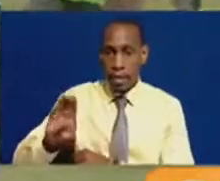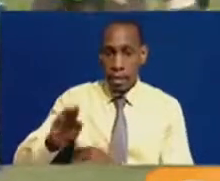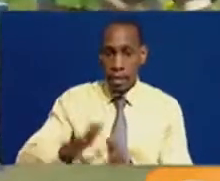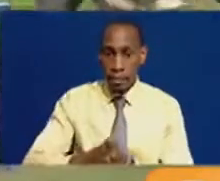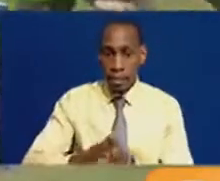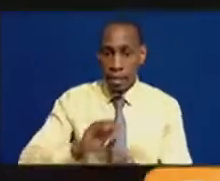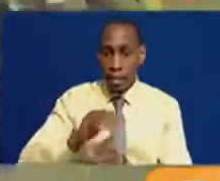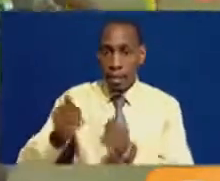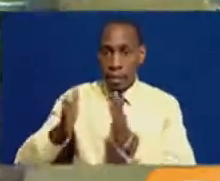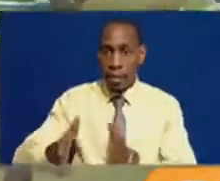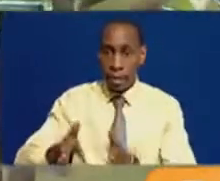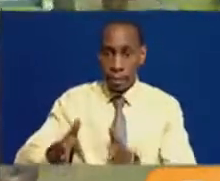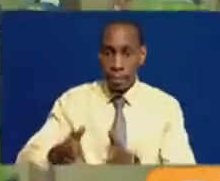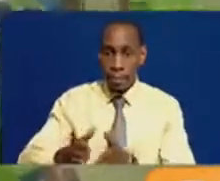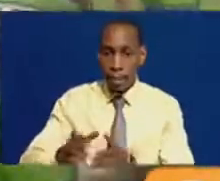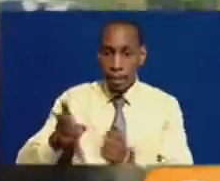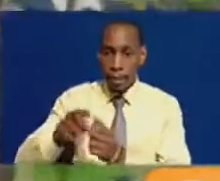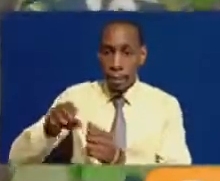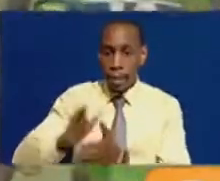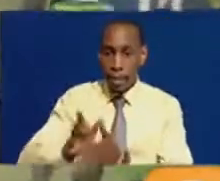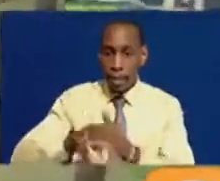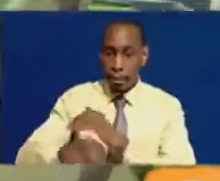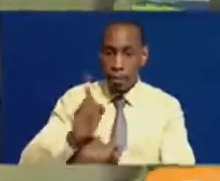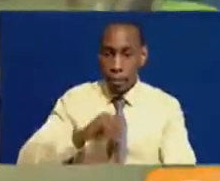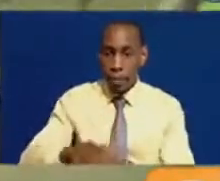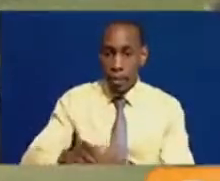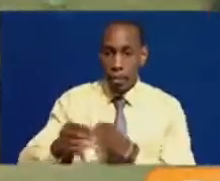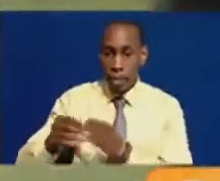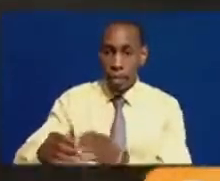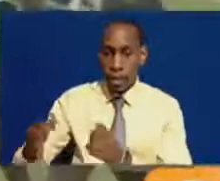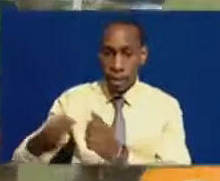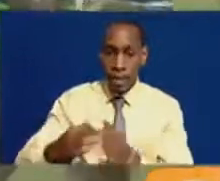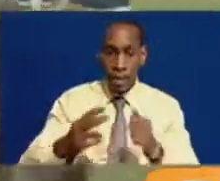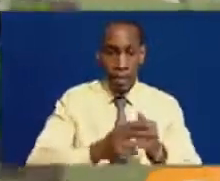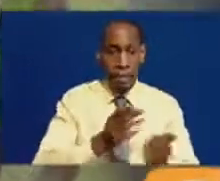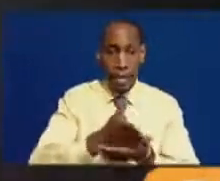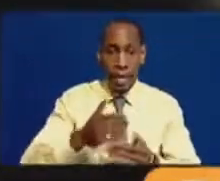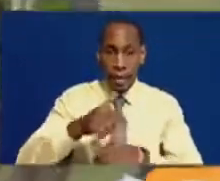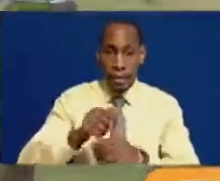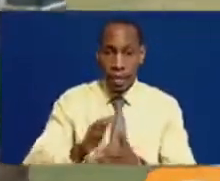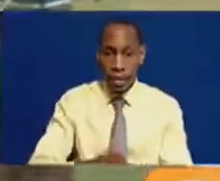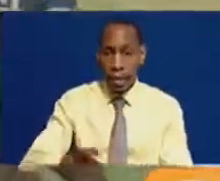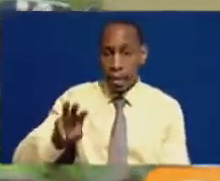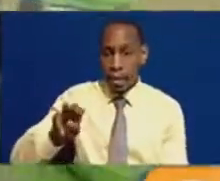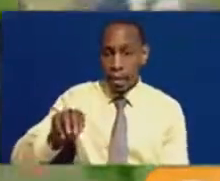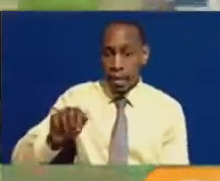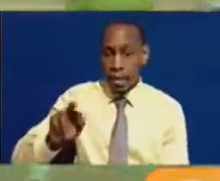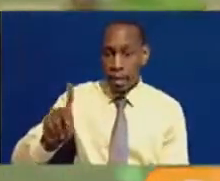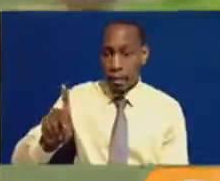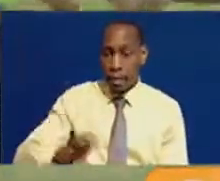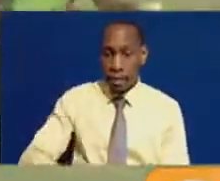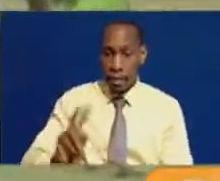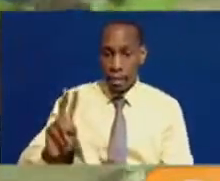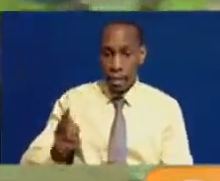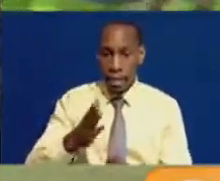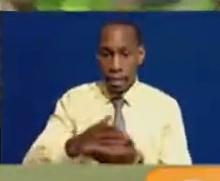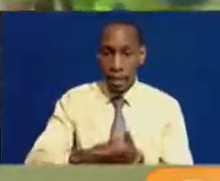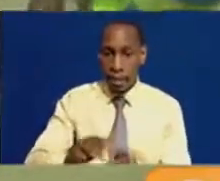Festus Shiagi converted a penalty as the Bankers led 8-7 at halftime. Not much action was seen in the second half as